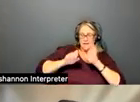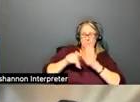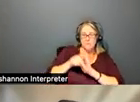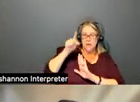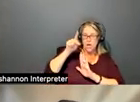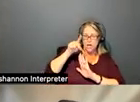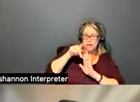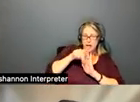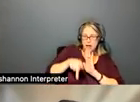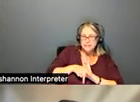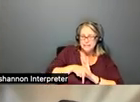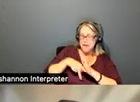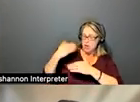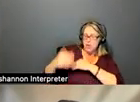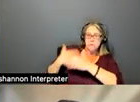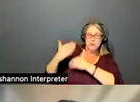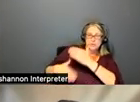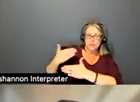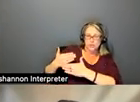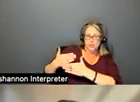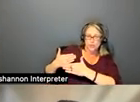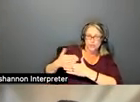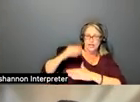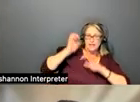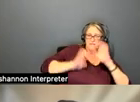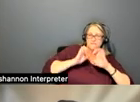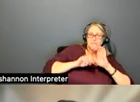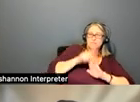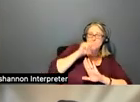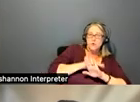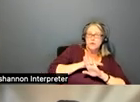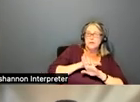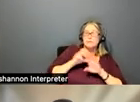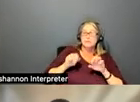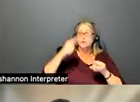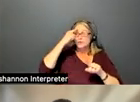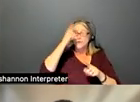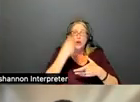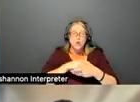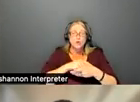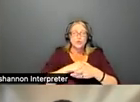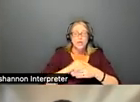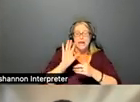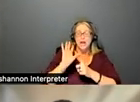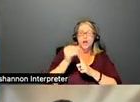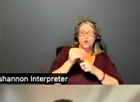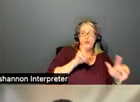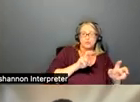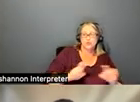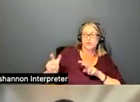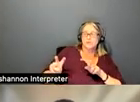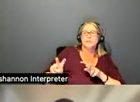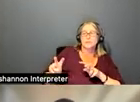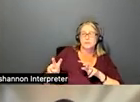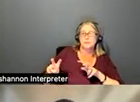and procedures, programs and opportunities for inclusion and cultural shift. And that all of that work